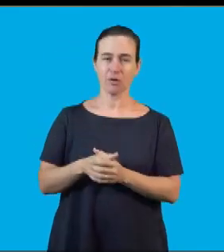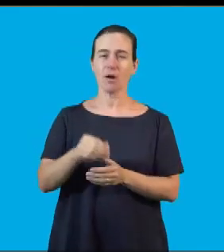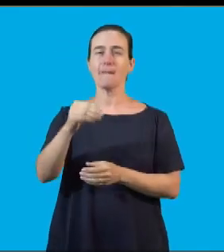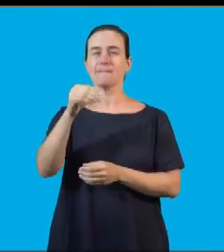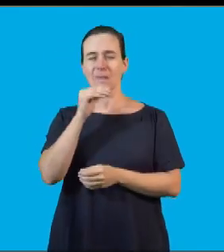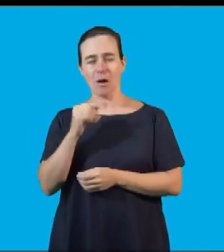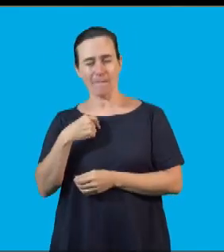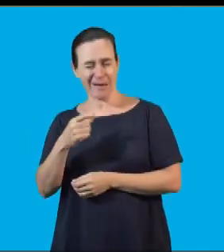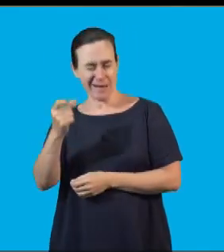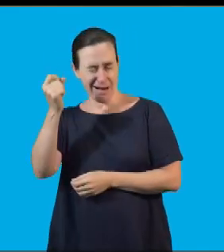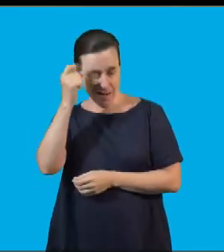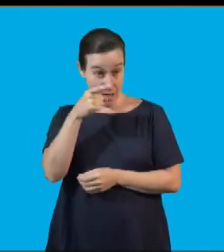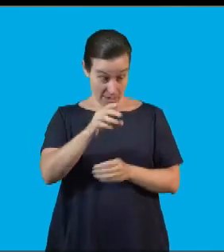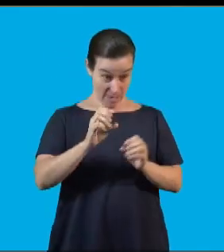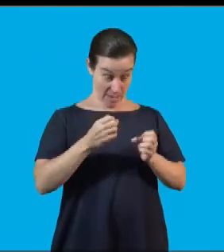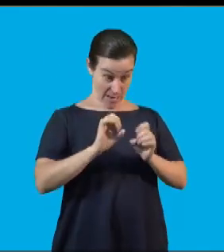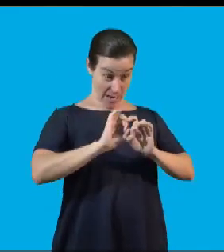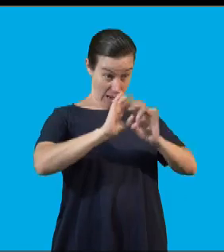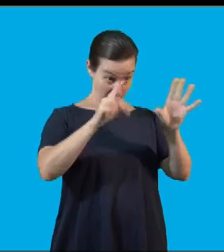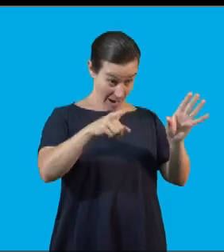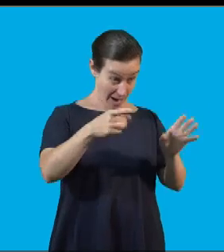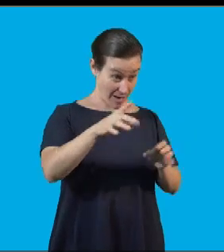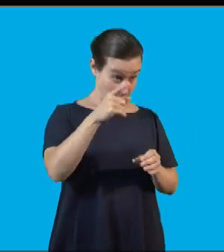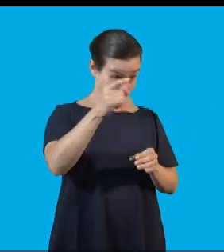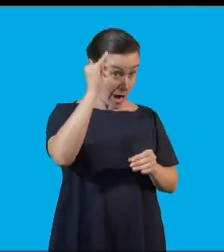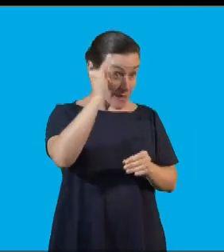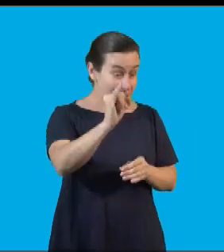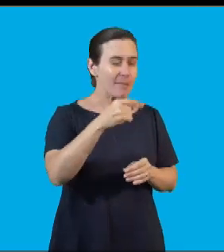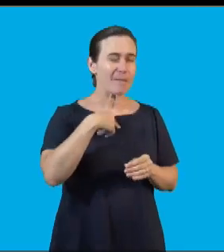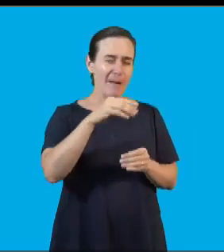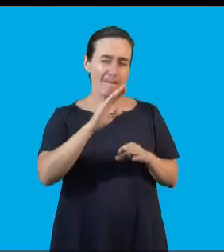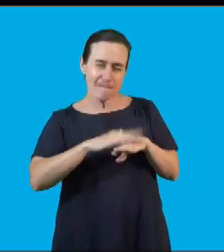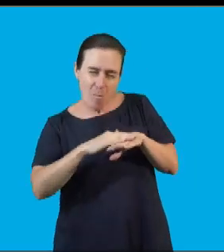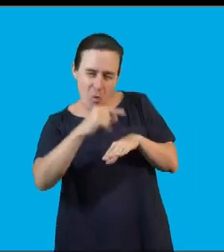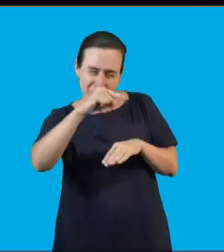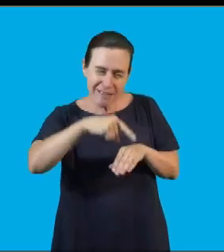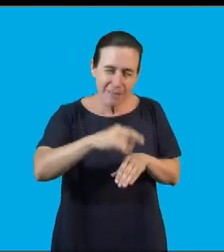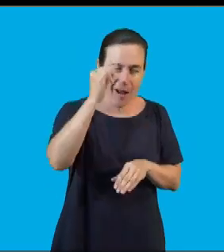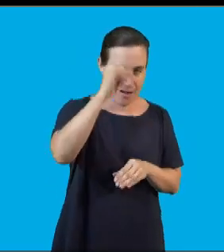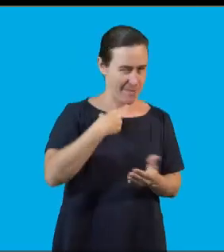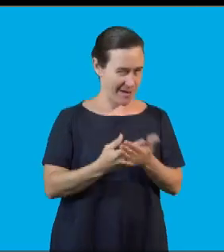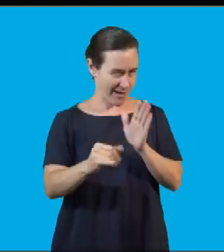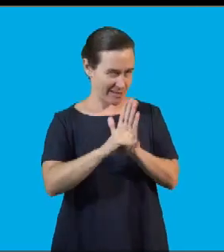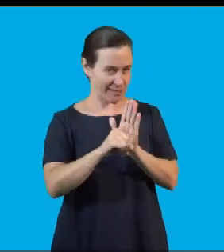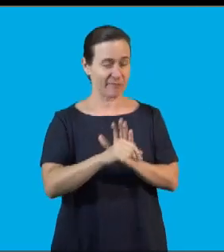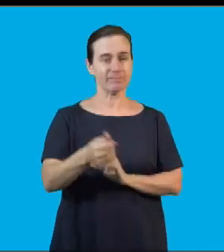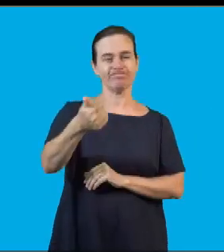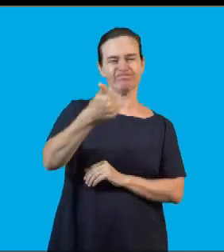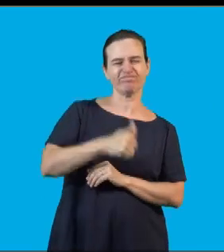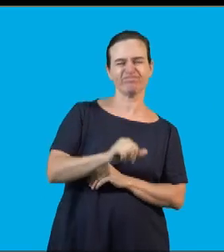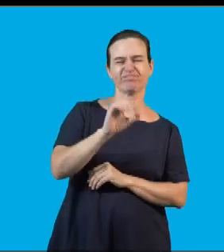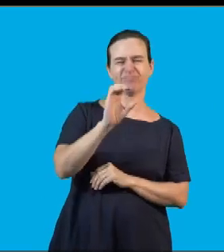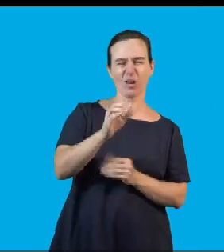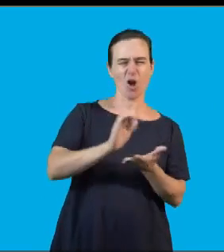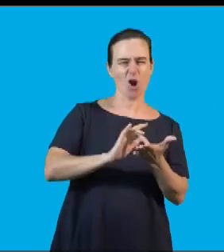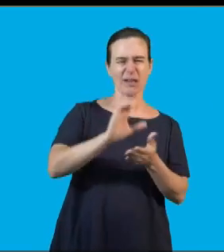means grasping both clearly stated and suggested content. Context clues mean determining